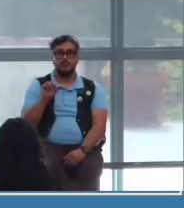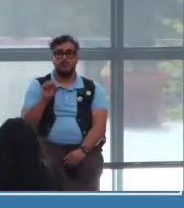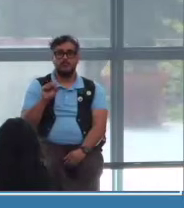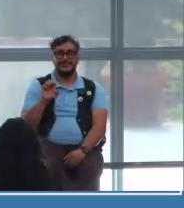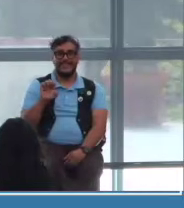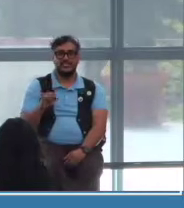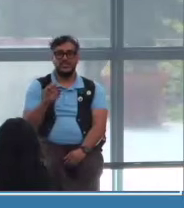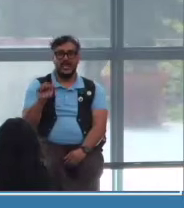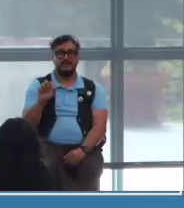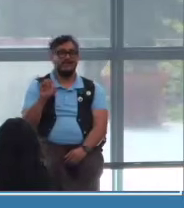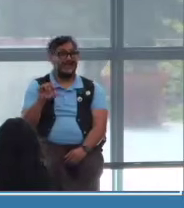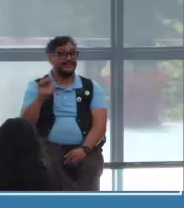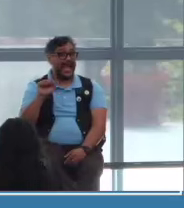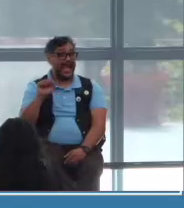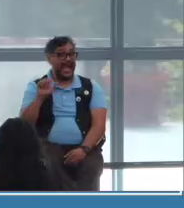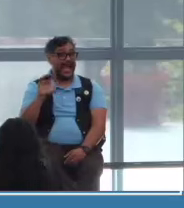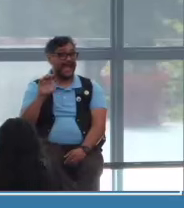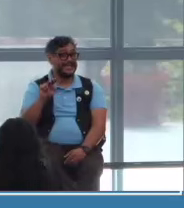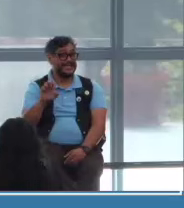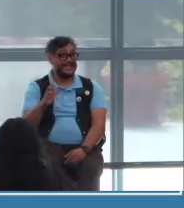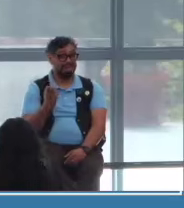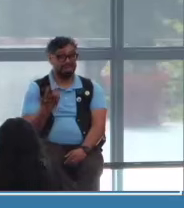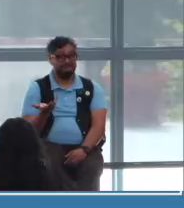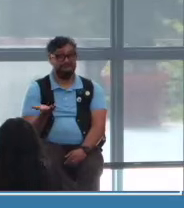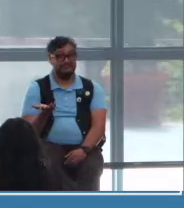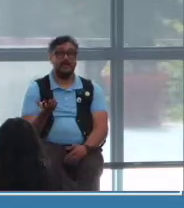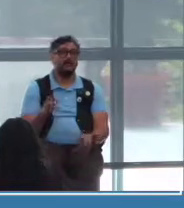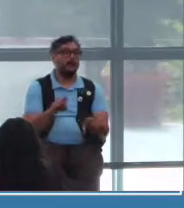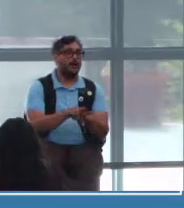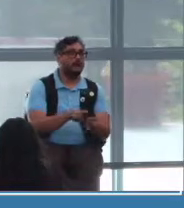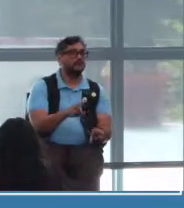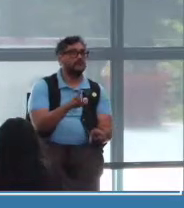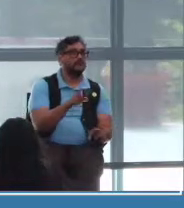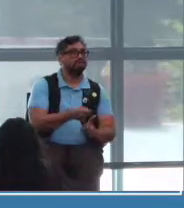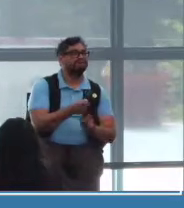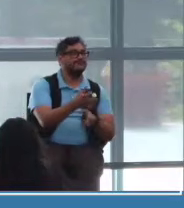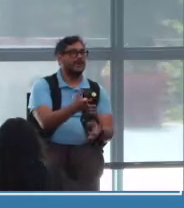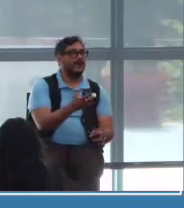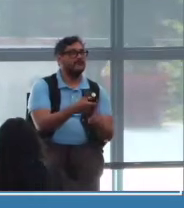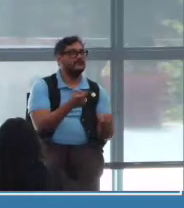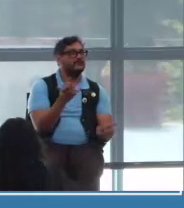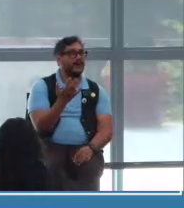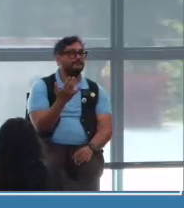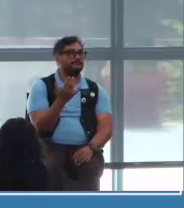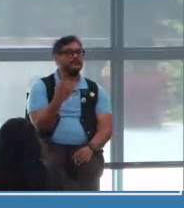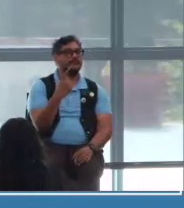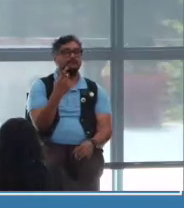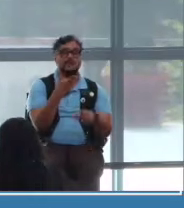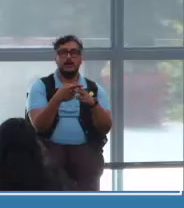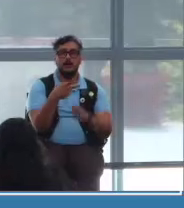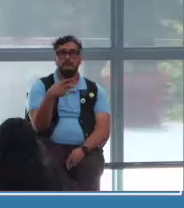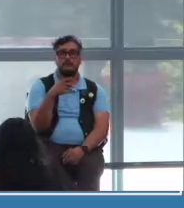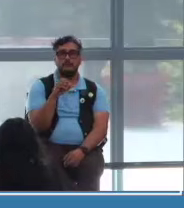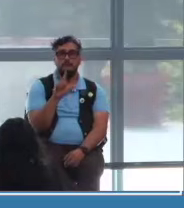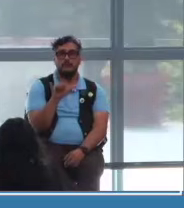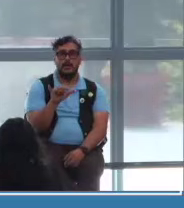which is a form of acne. You can also get a butterfly rash from something called